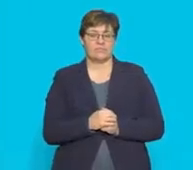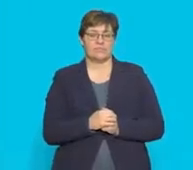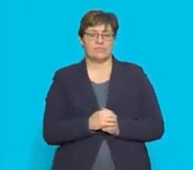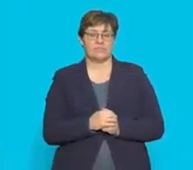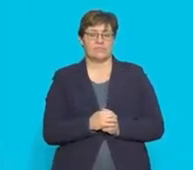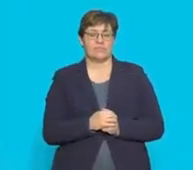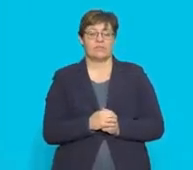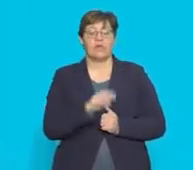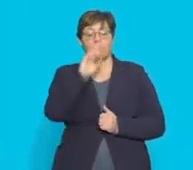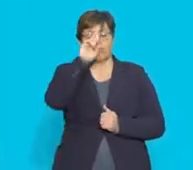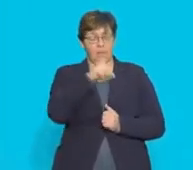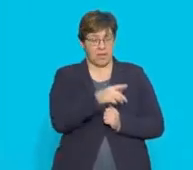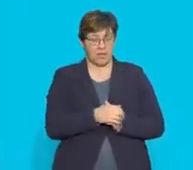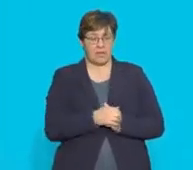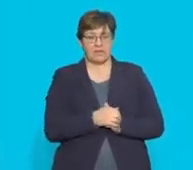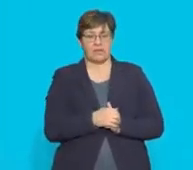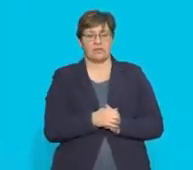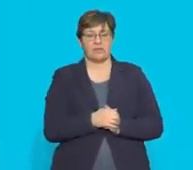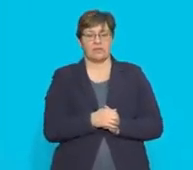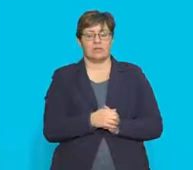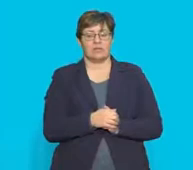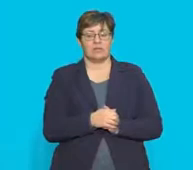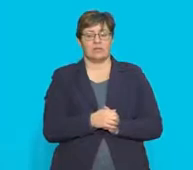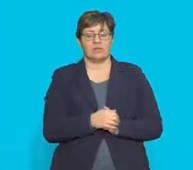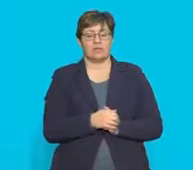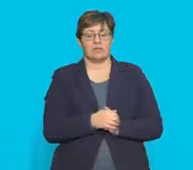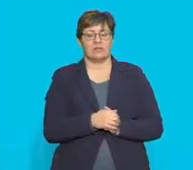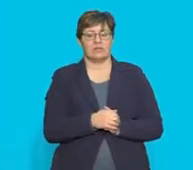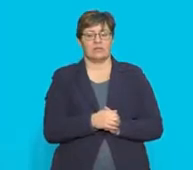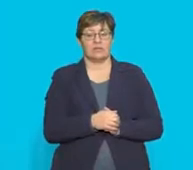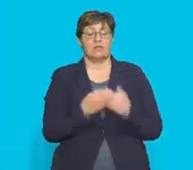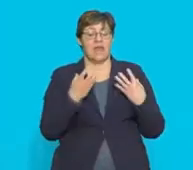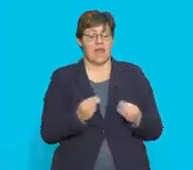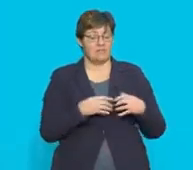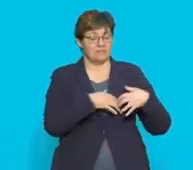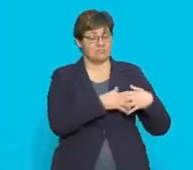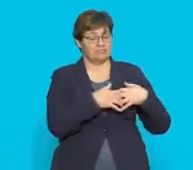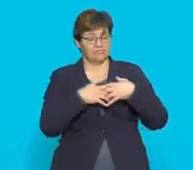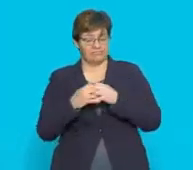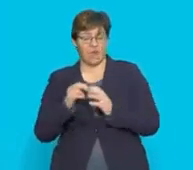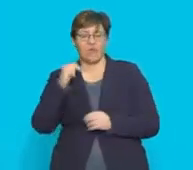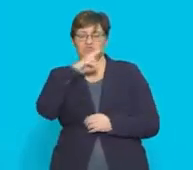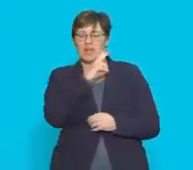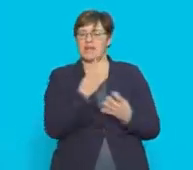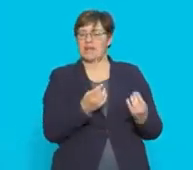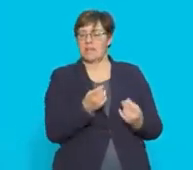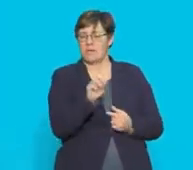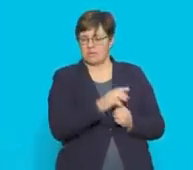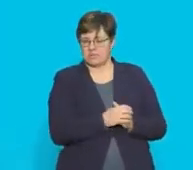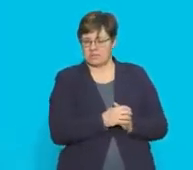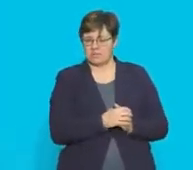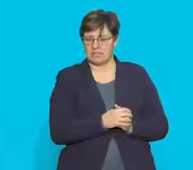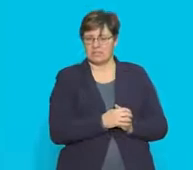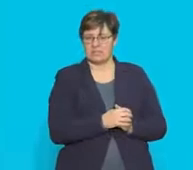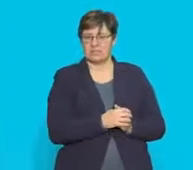Now, remember we said, excuse me, the set of numbers that we have, right? What are real numbers, right?